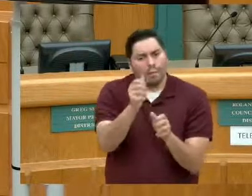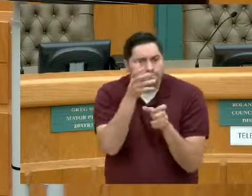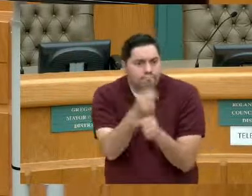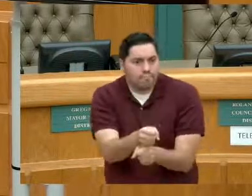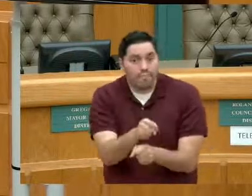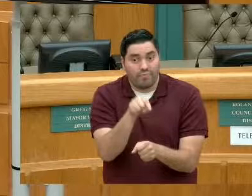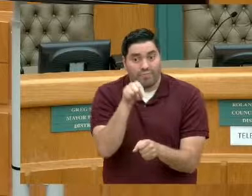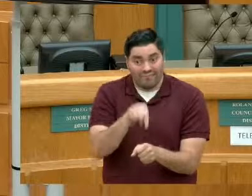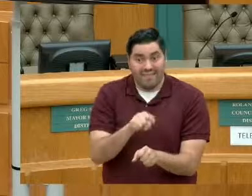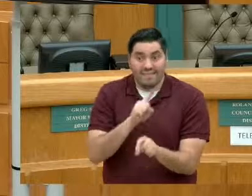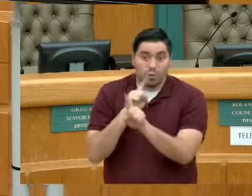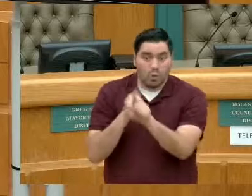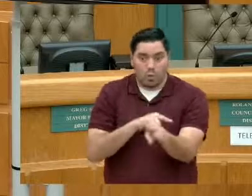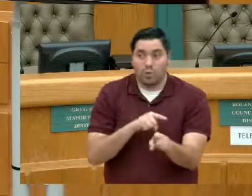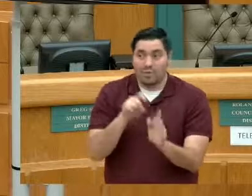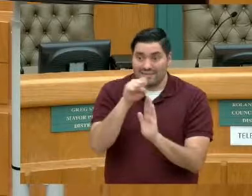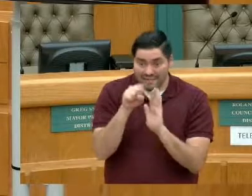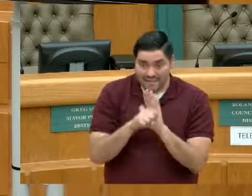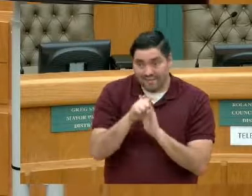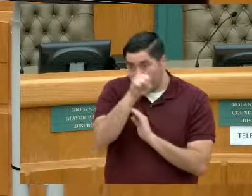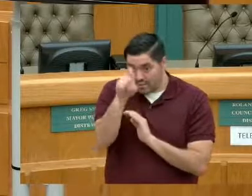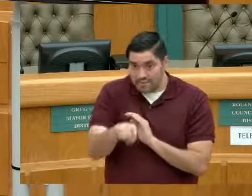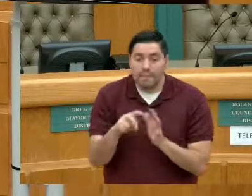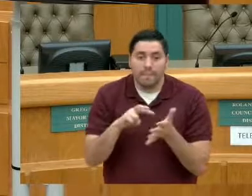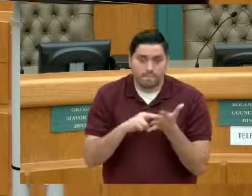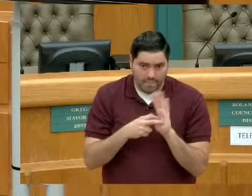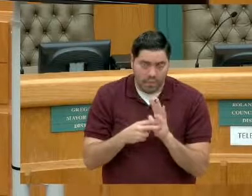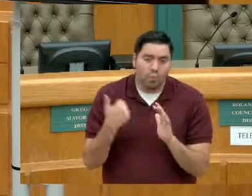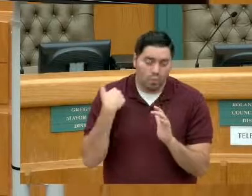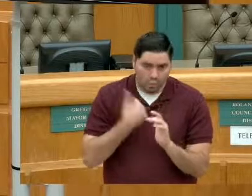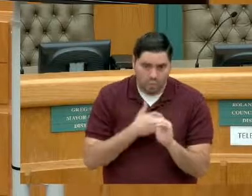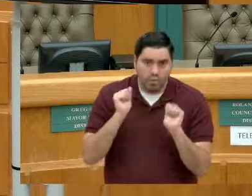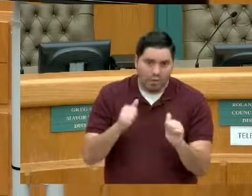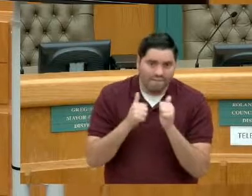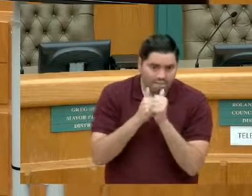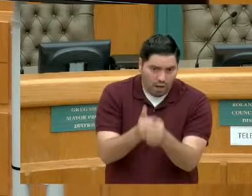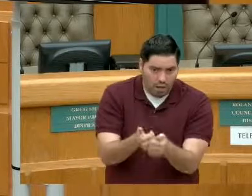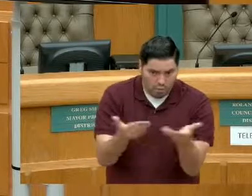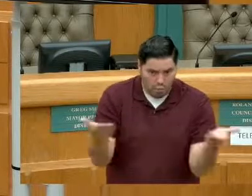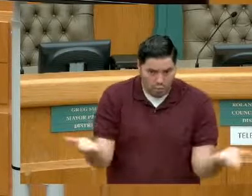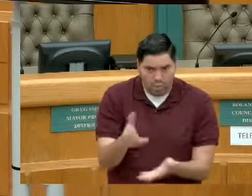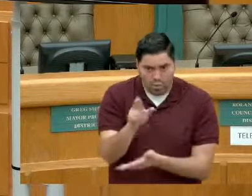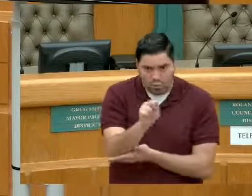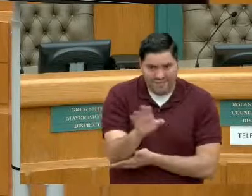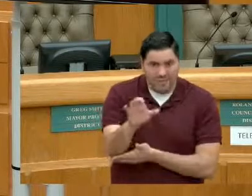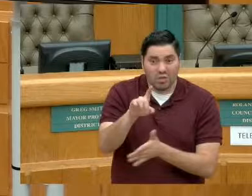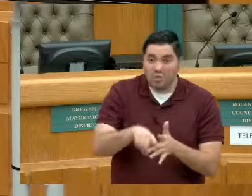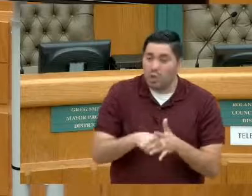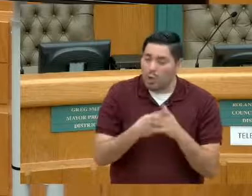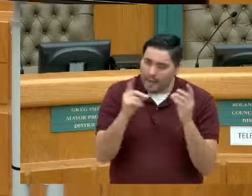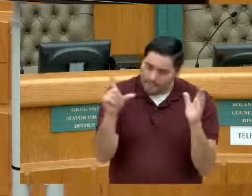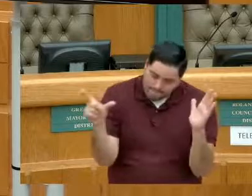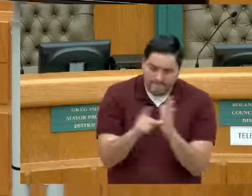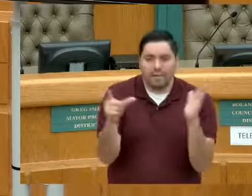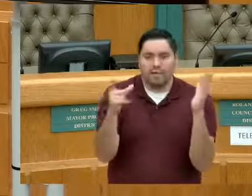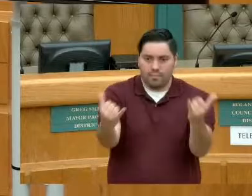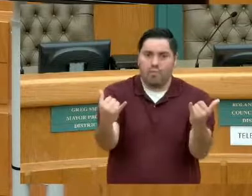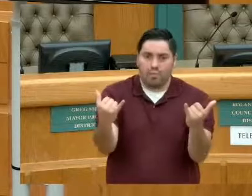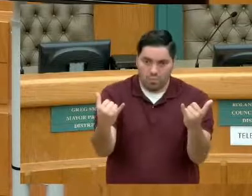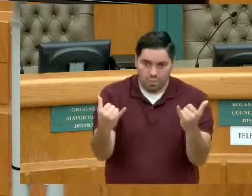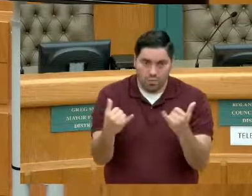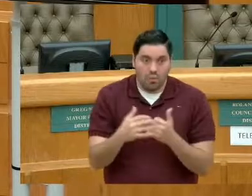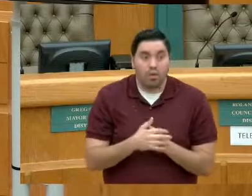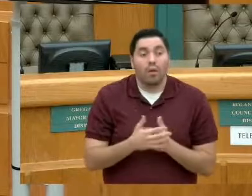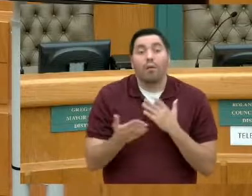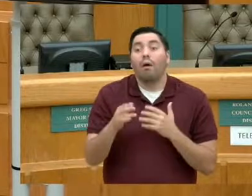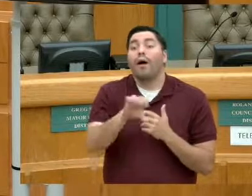the orders of the state of Texas and that they are to be adhered to here in Nueces County effective immediately. So unlike